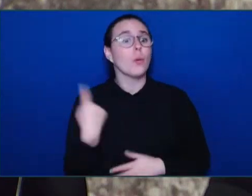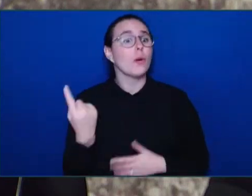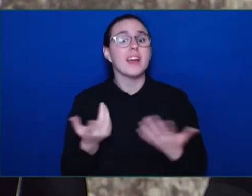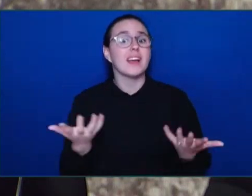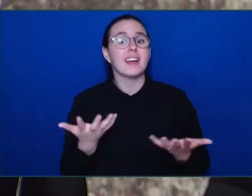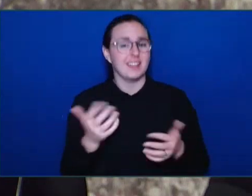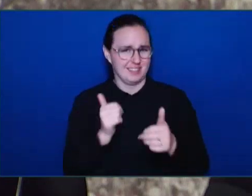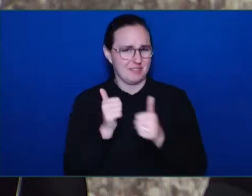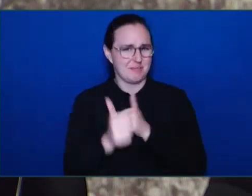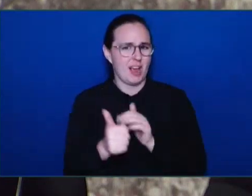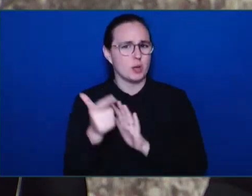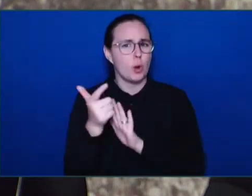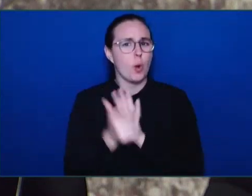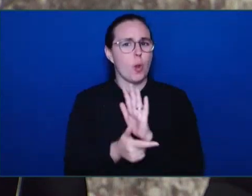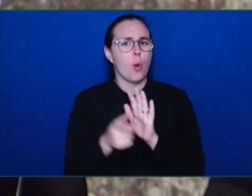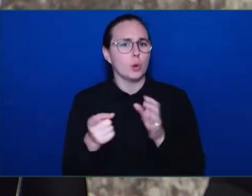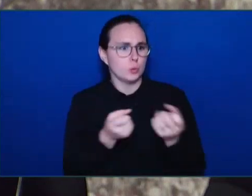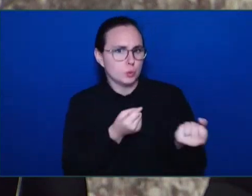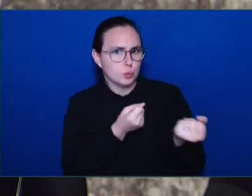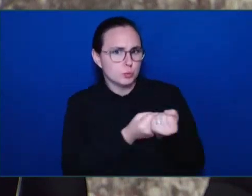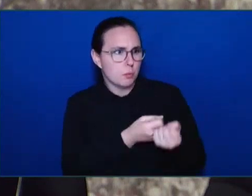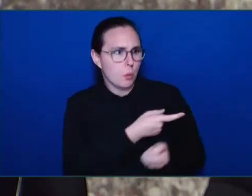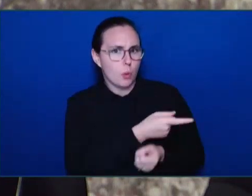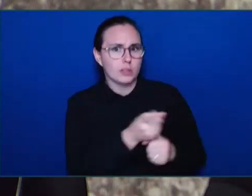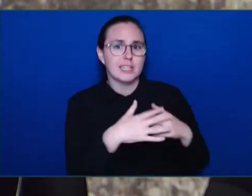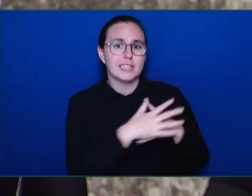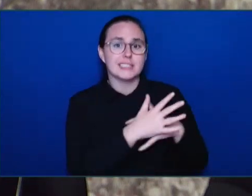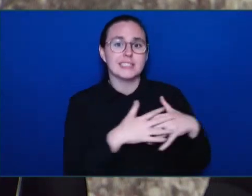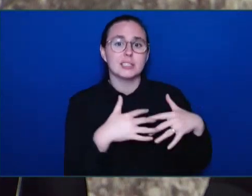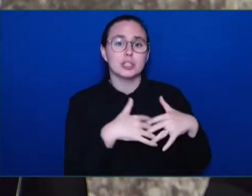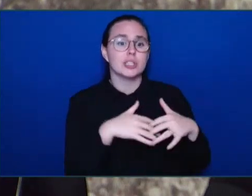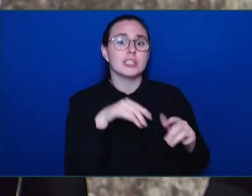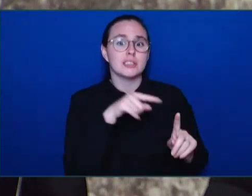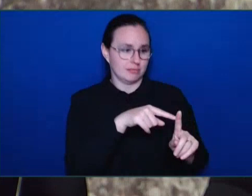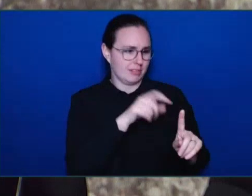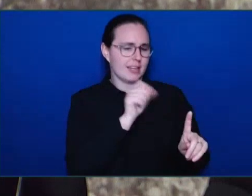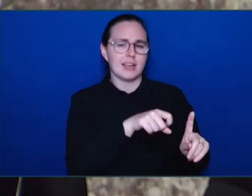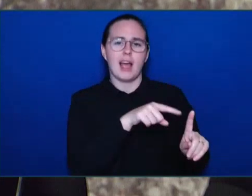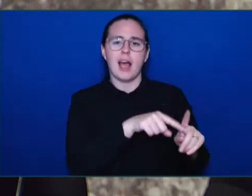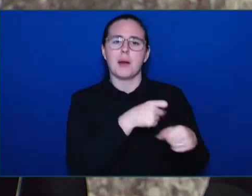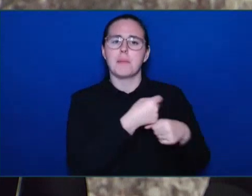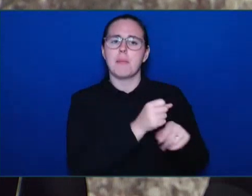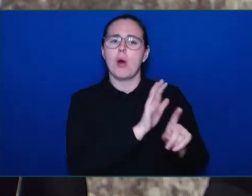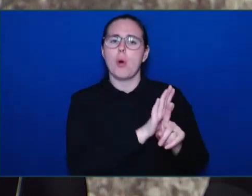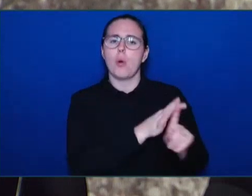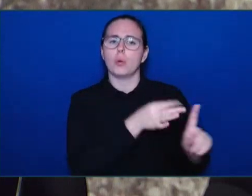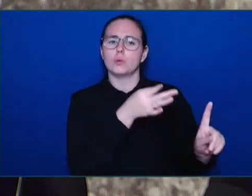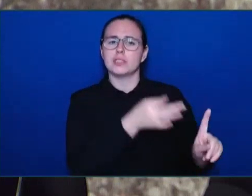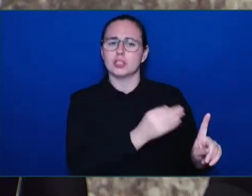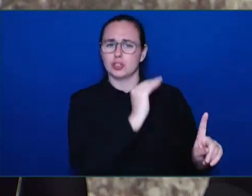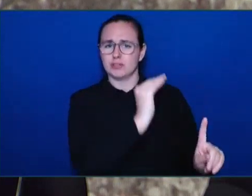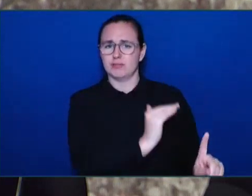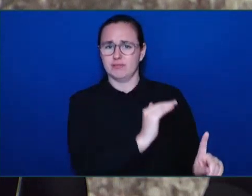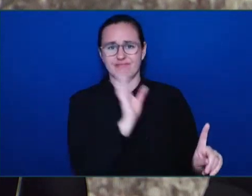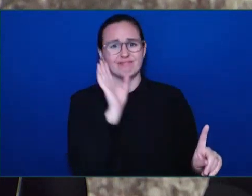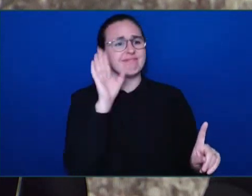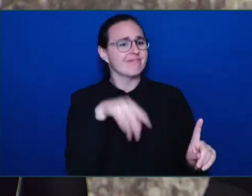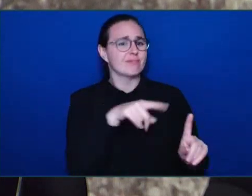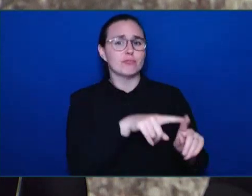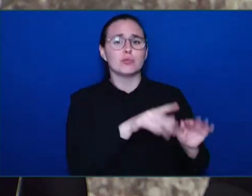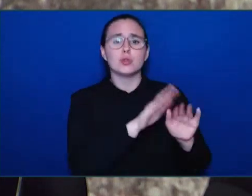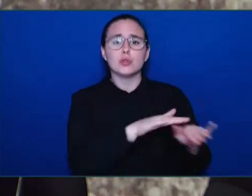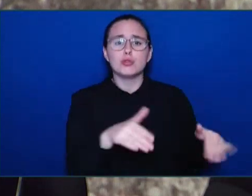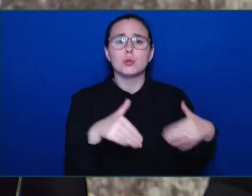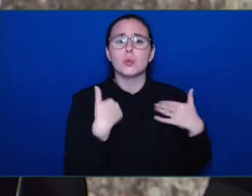jurisdiction, because we know that Indigenous children and youth have been overrepresented in the system for far too long. And we're absolutely